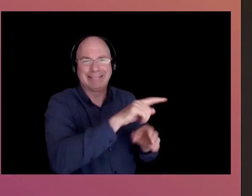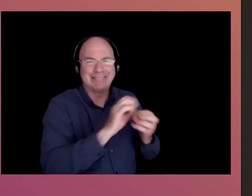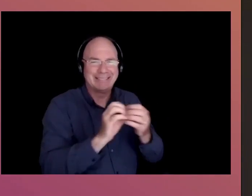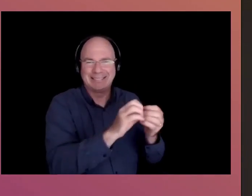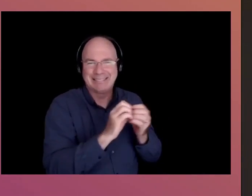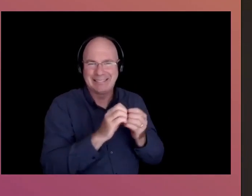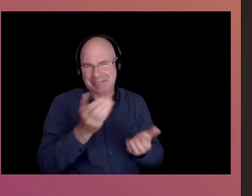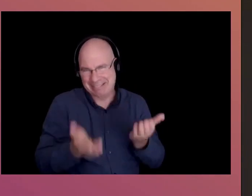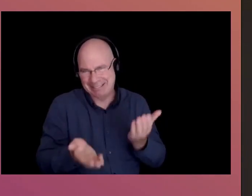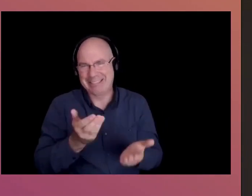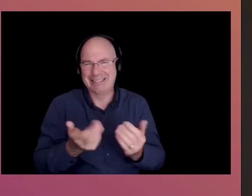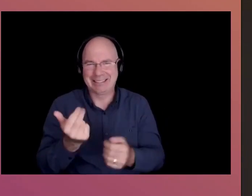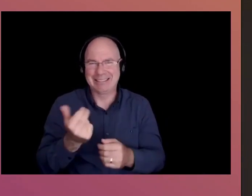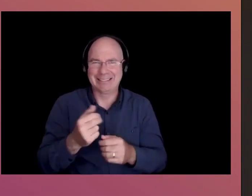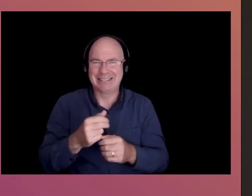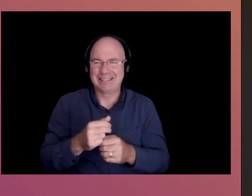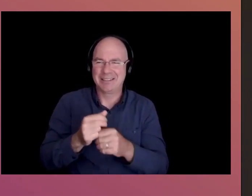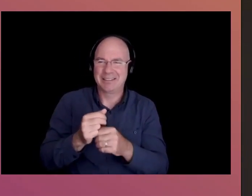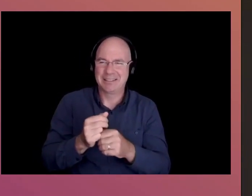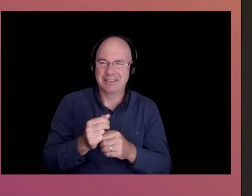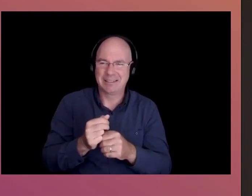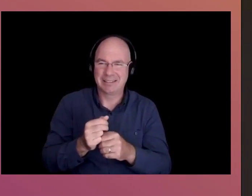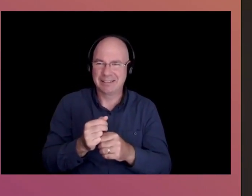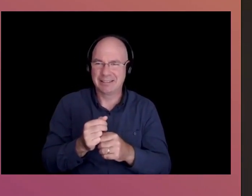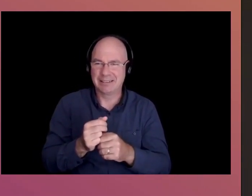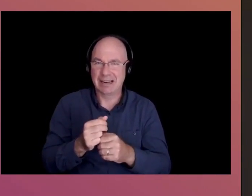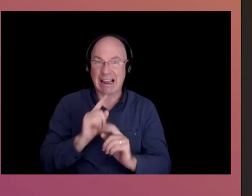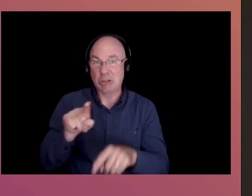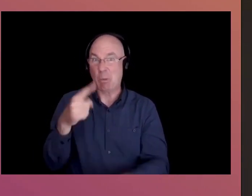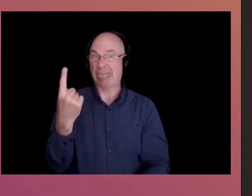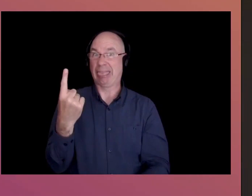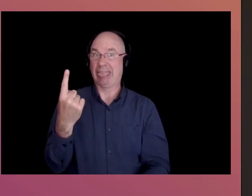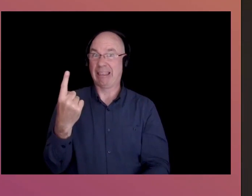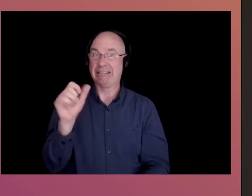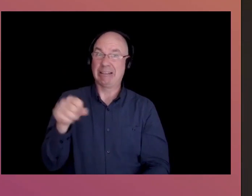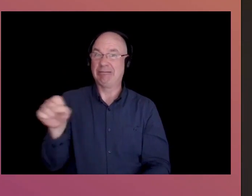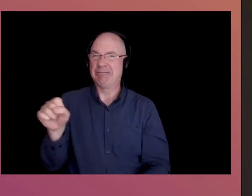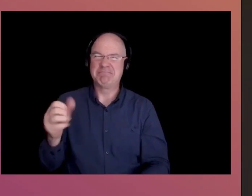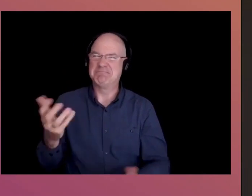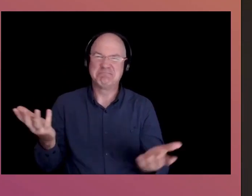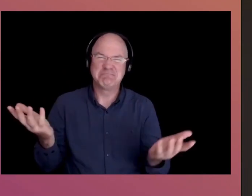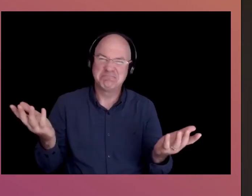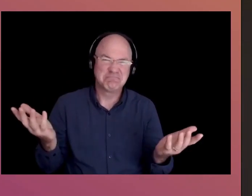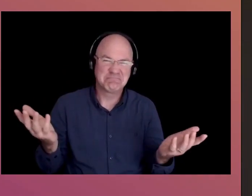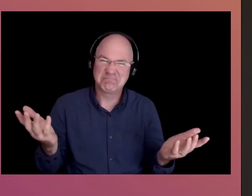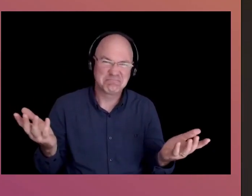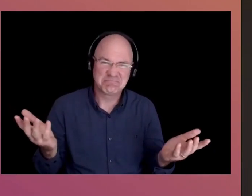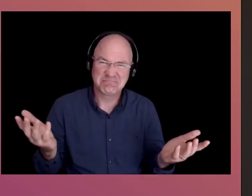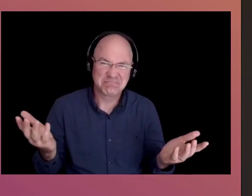there won't be one answer for that question, because sometimes, you